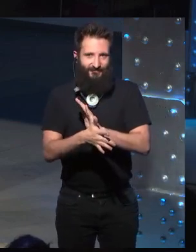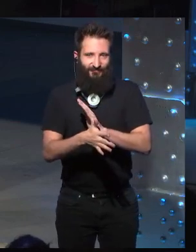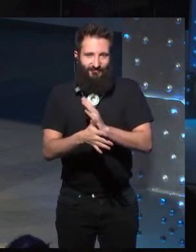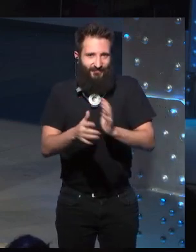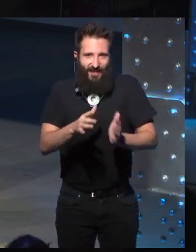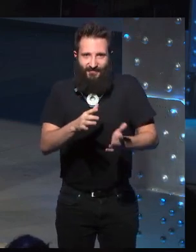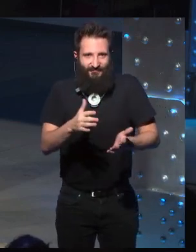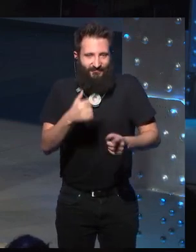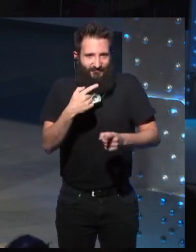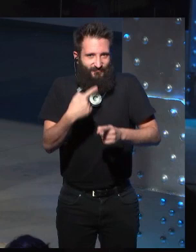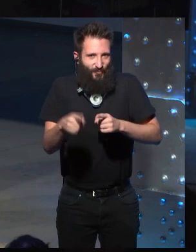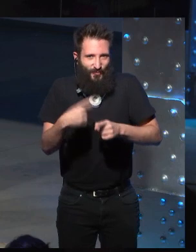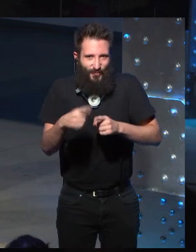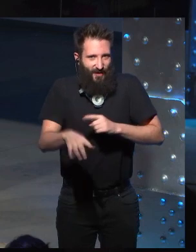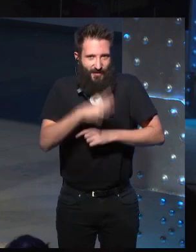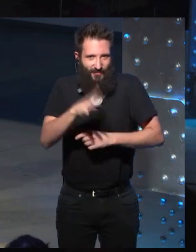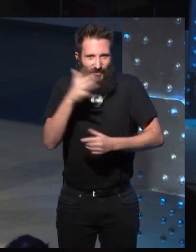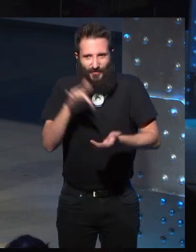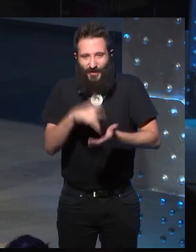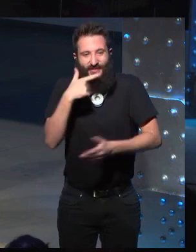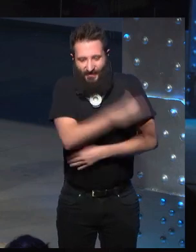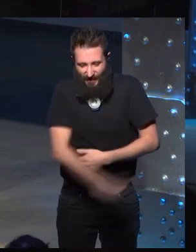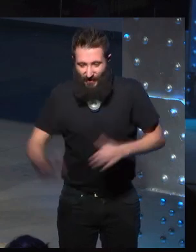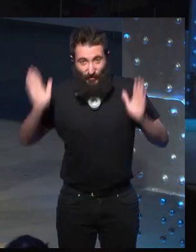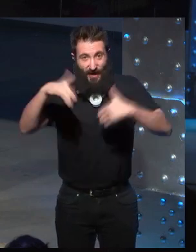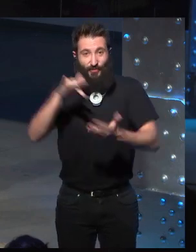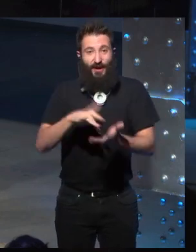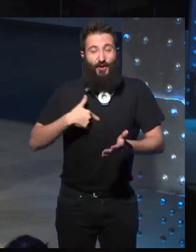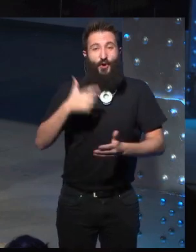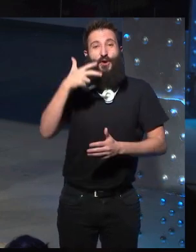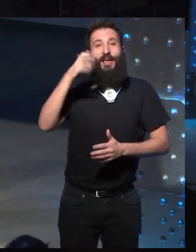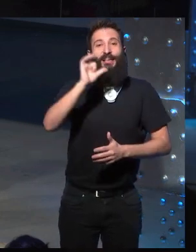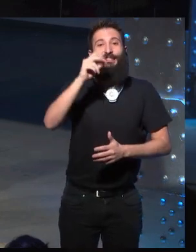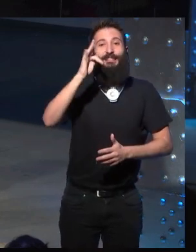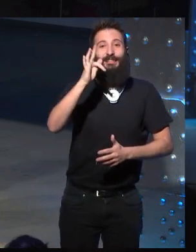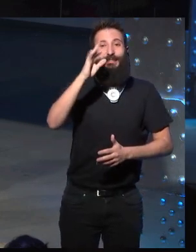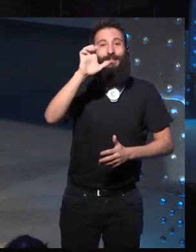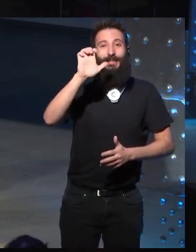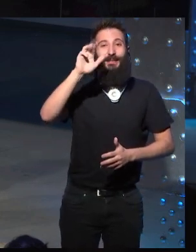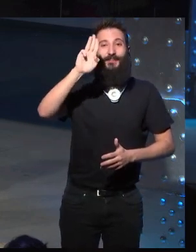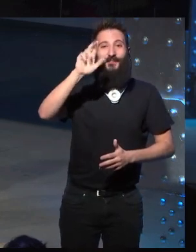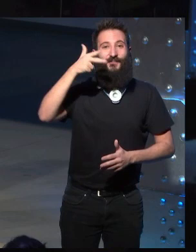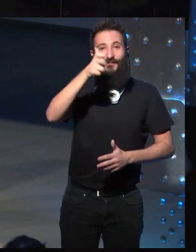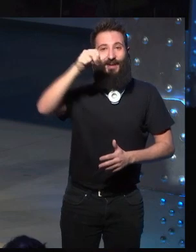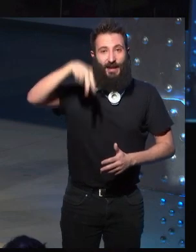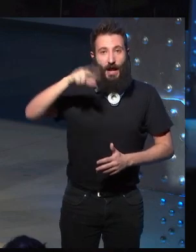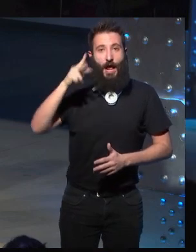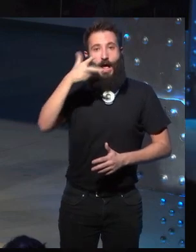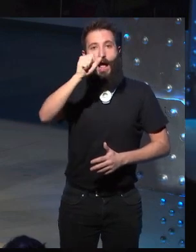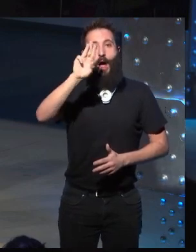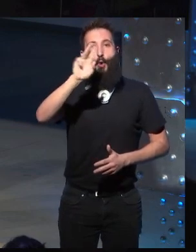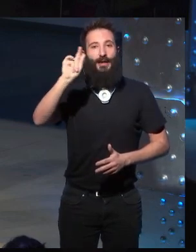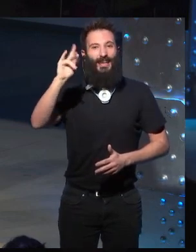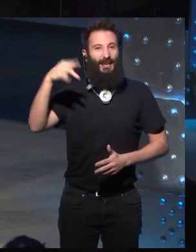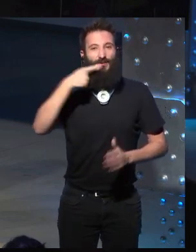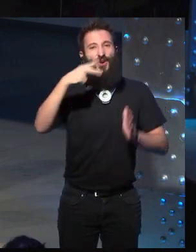There's no children here, right? So I can quote Stephen Hawking, who said once that to find something that no one has found before